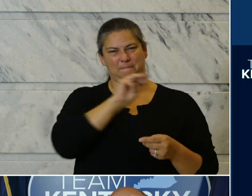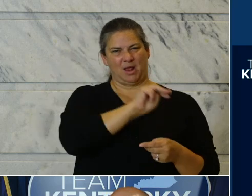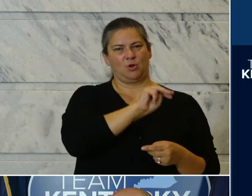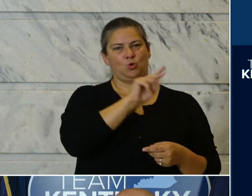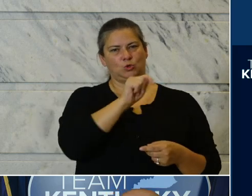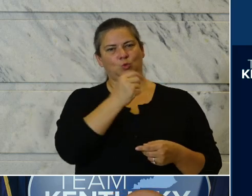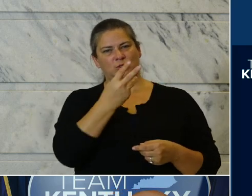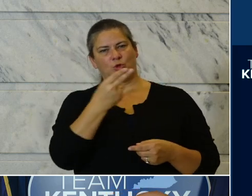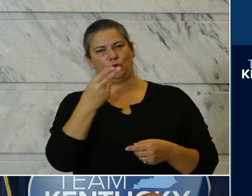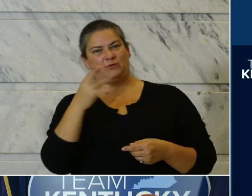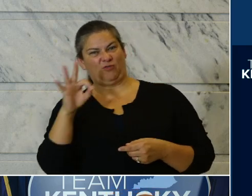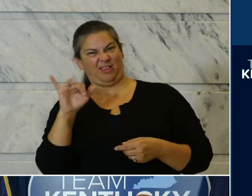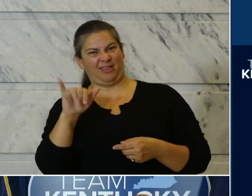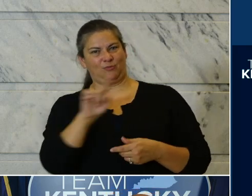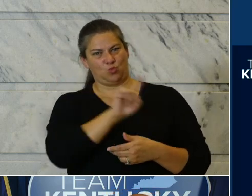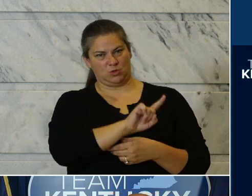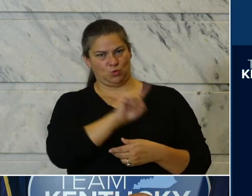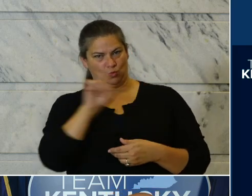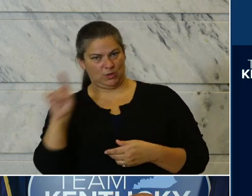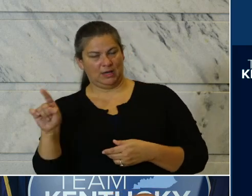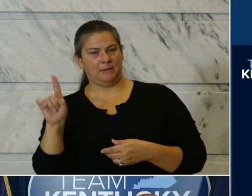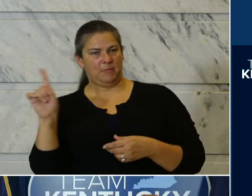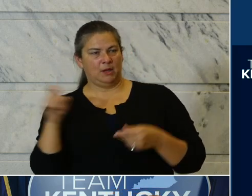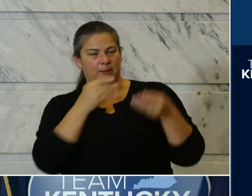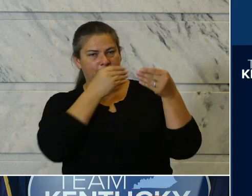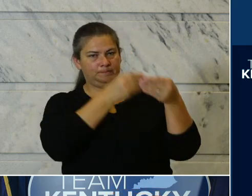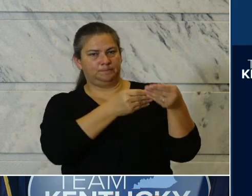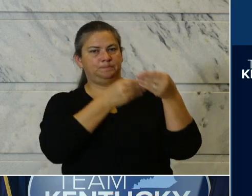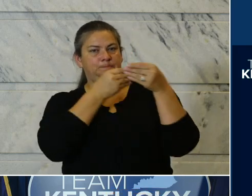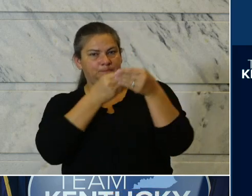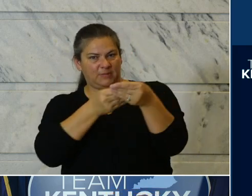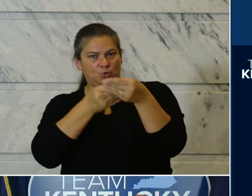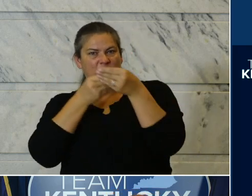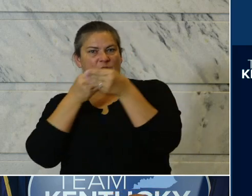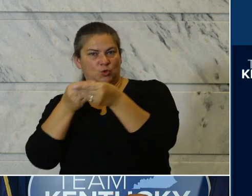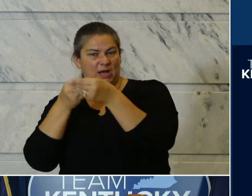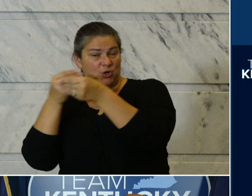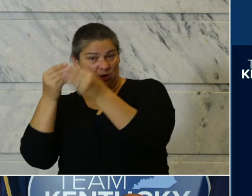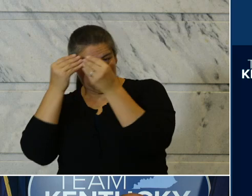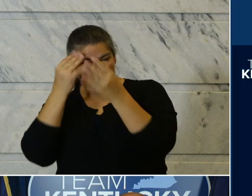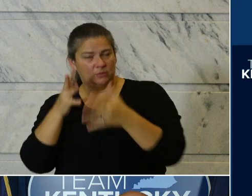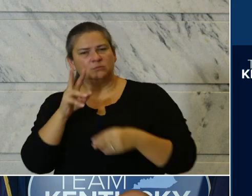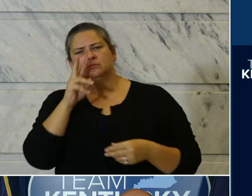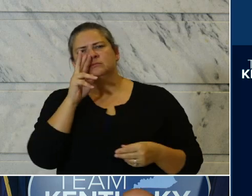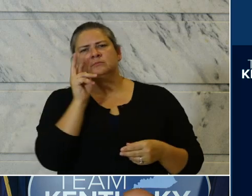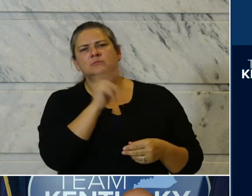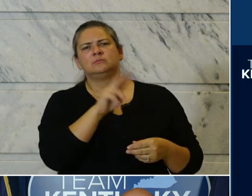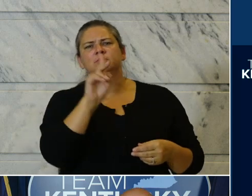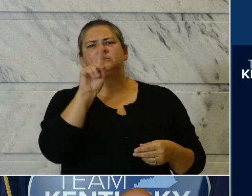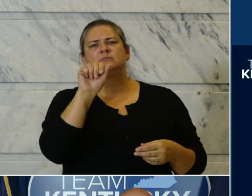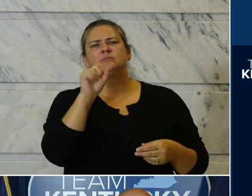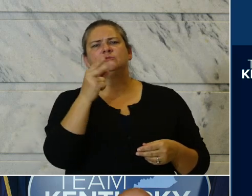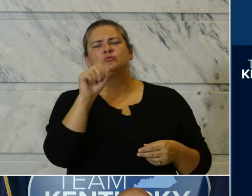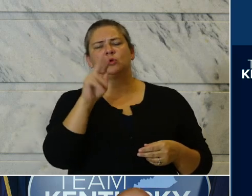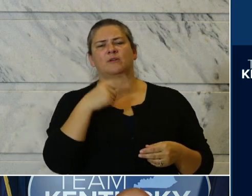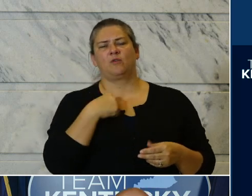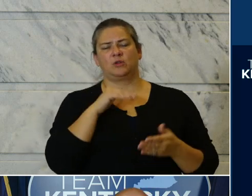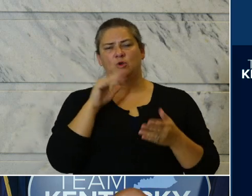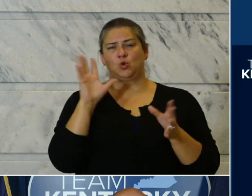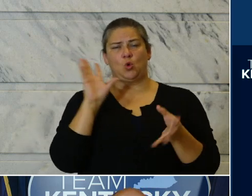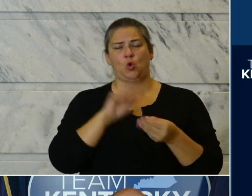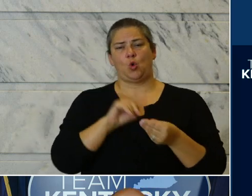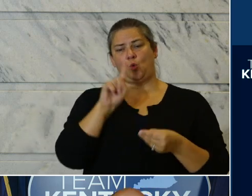holidays, not on weekends. And if you look at this, the current dashboard, we have a total of